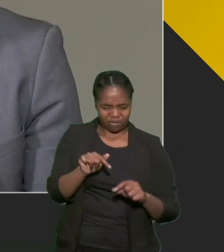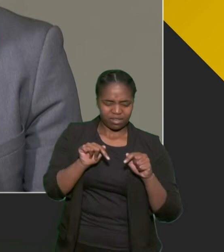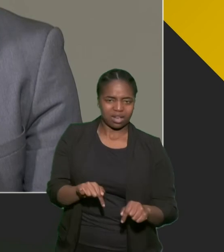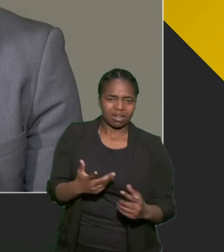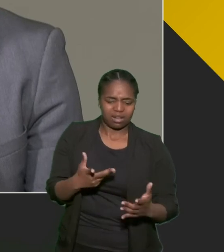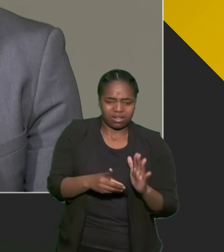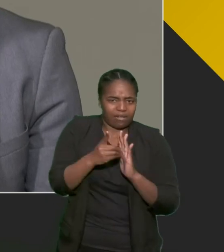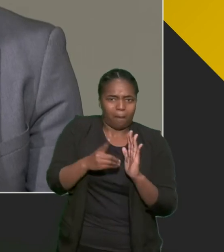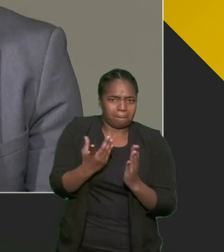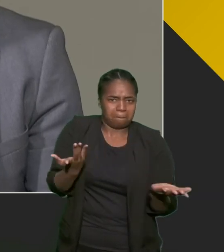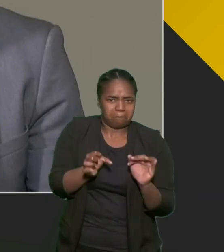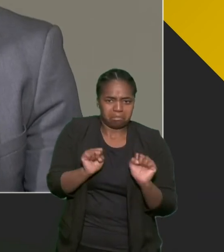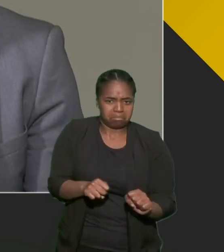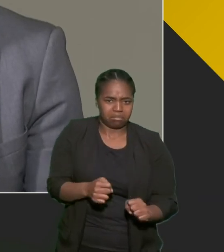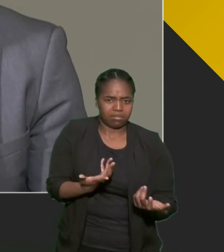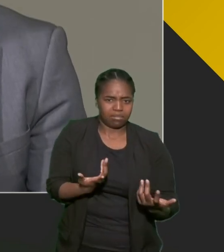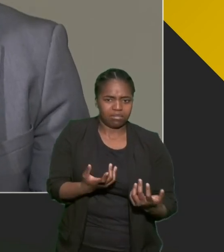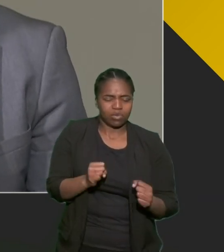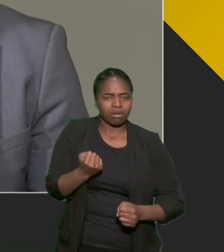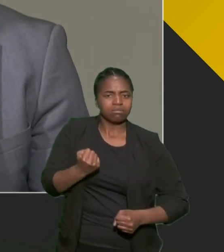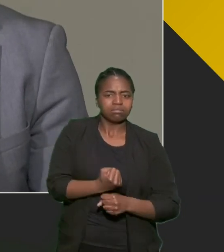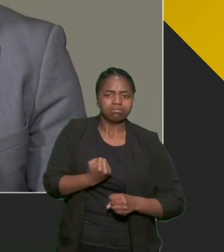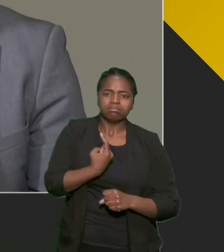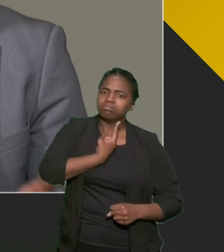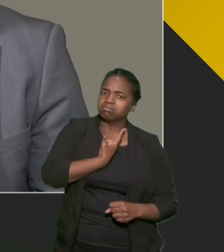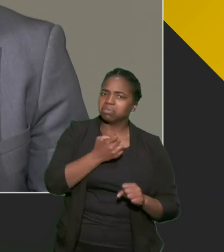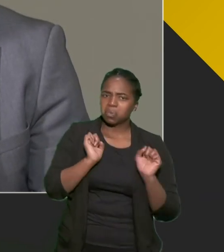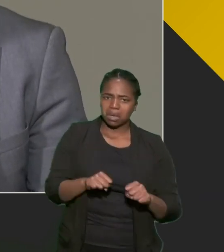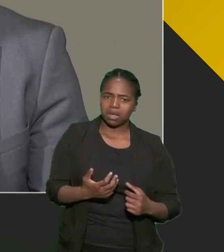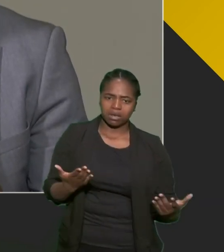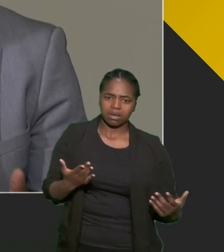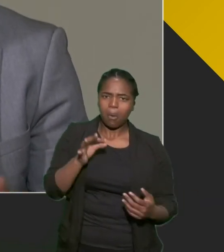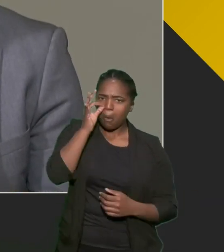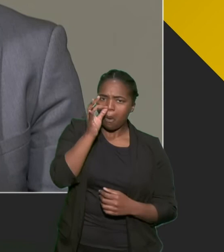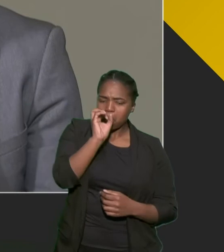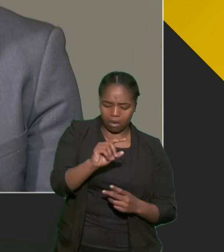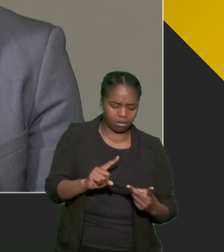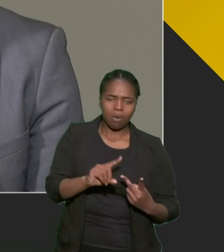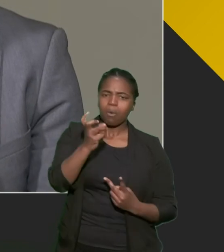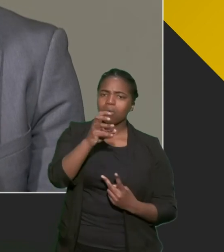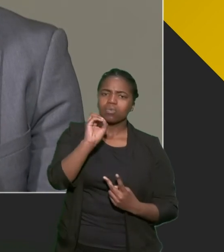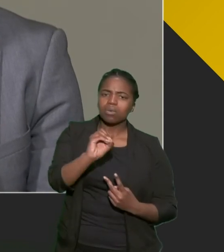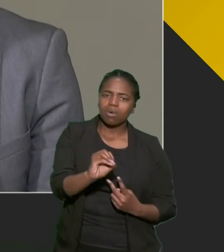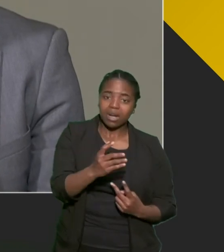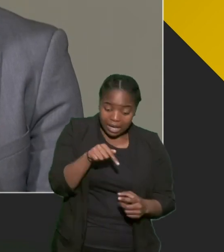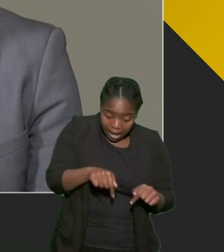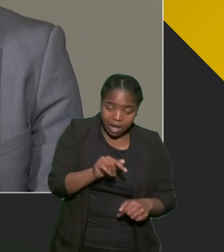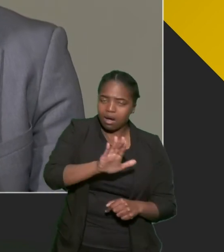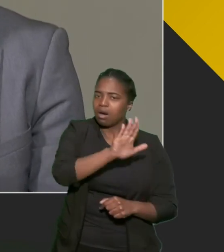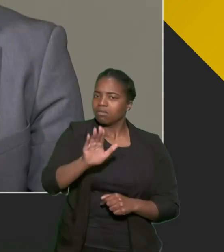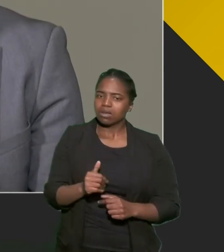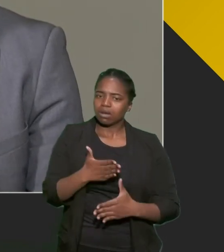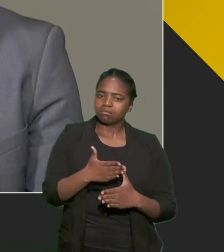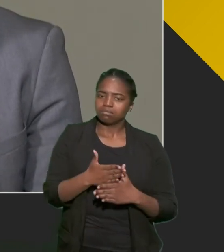mostly developed. We can have refineries of things like oil, gold within the African continent and be able